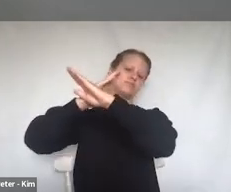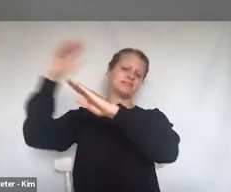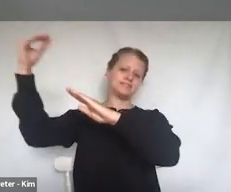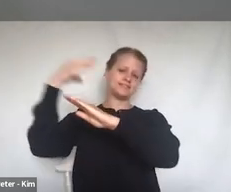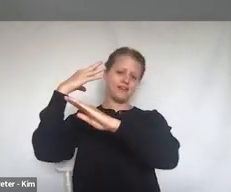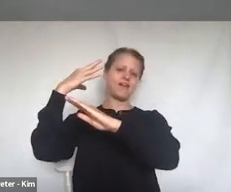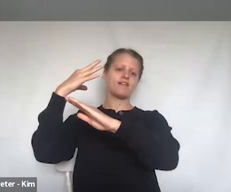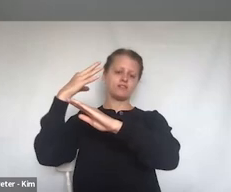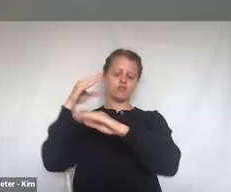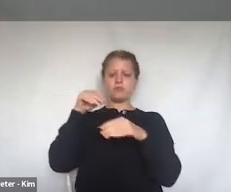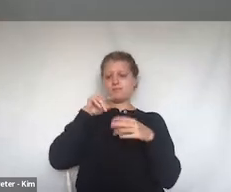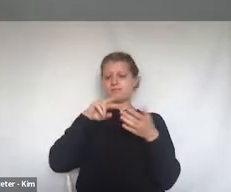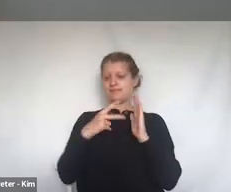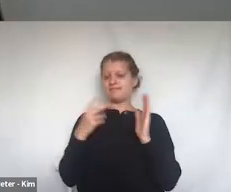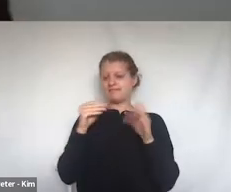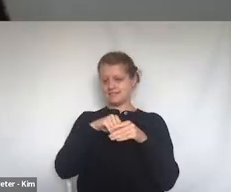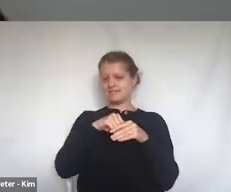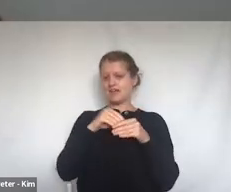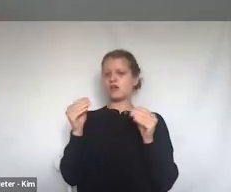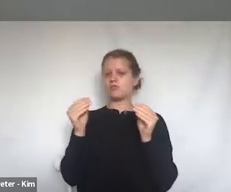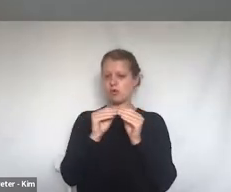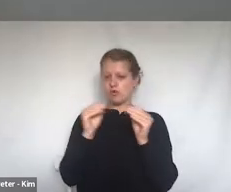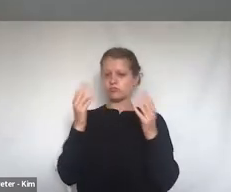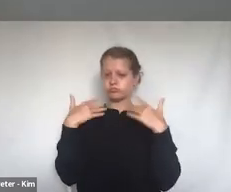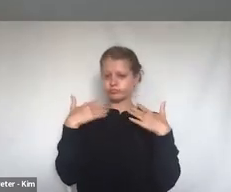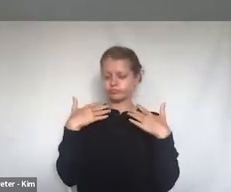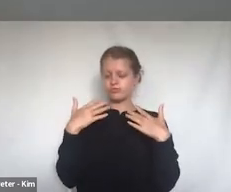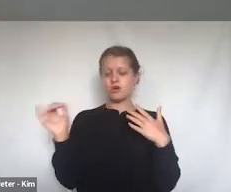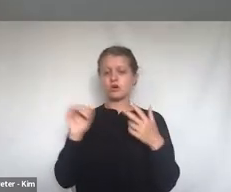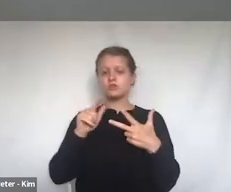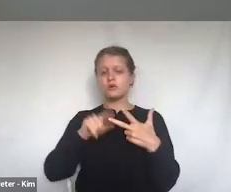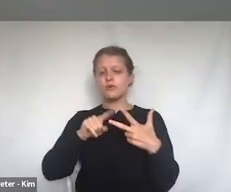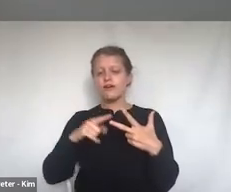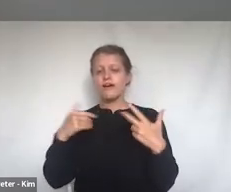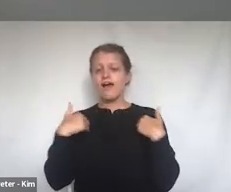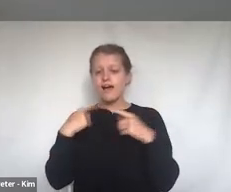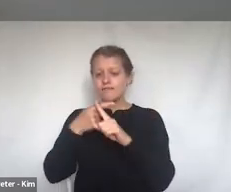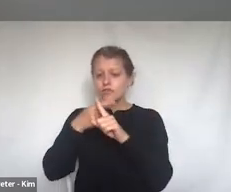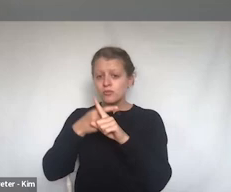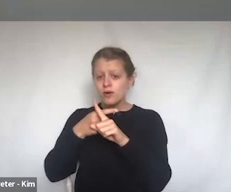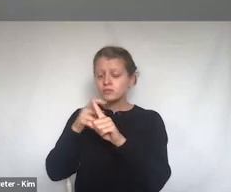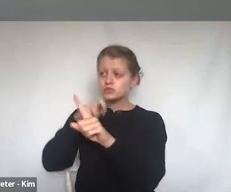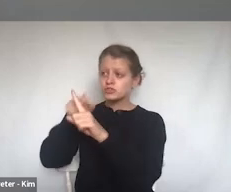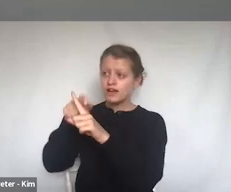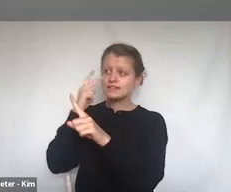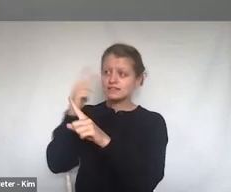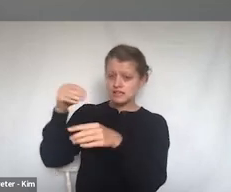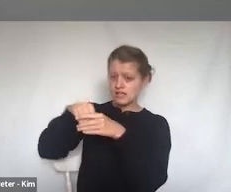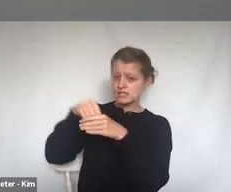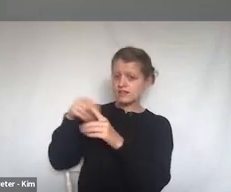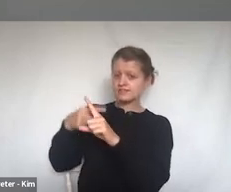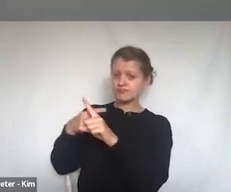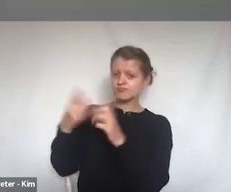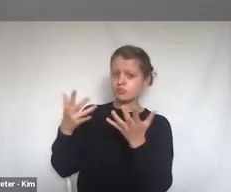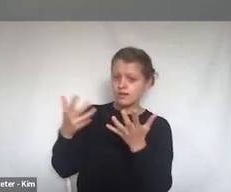cooler. As you said, having a thermometer is really important to make sure that you can monitor those indoor temperatures. As